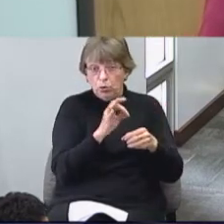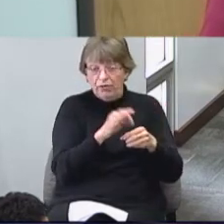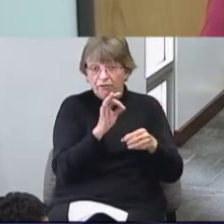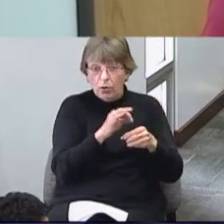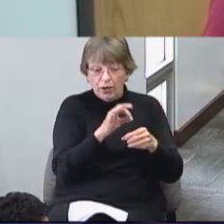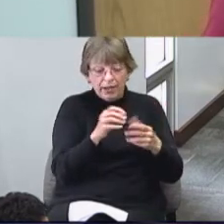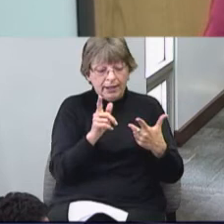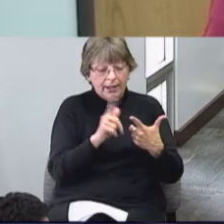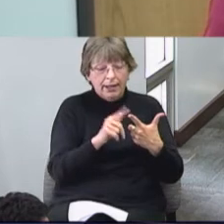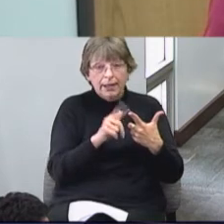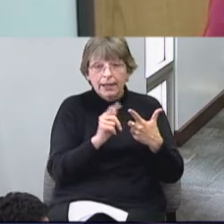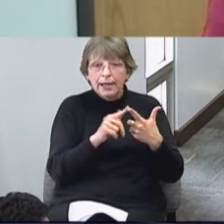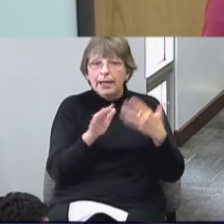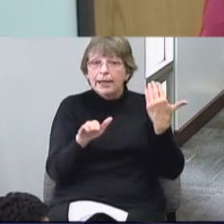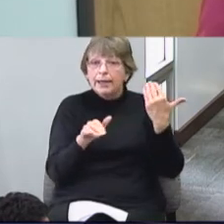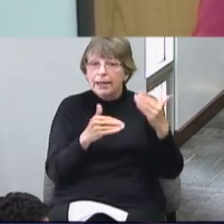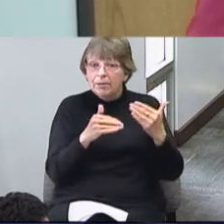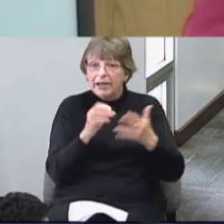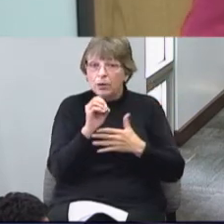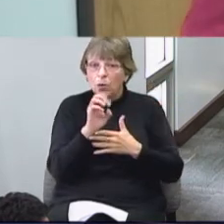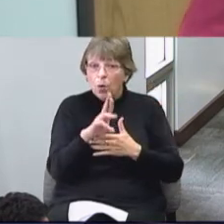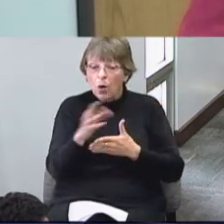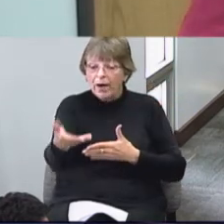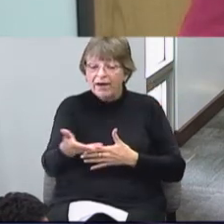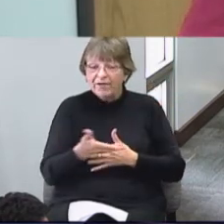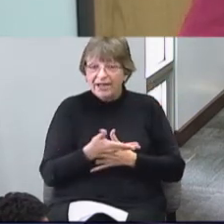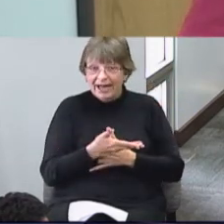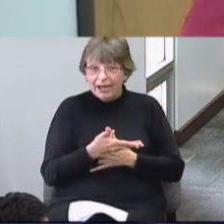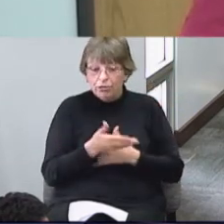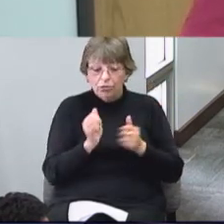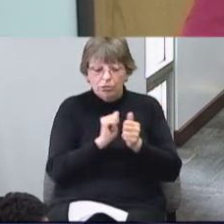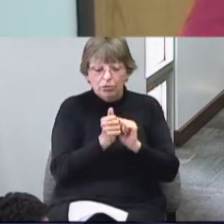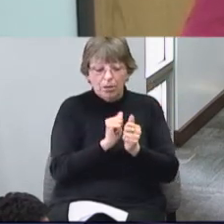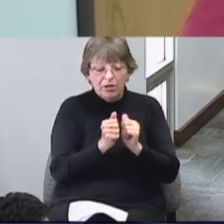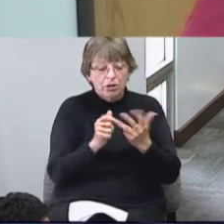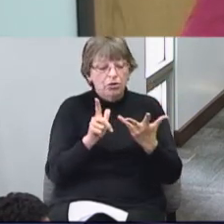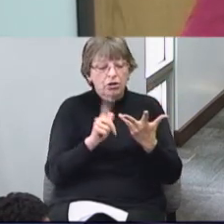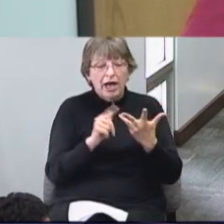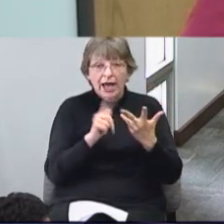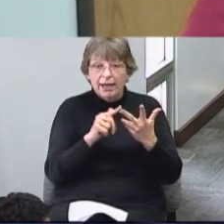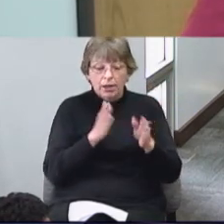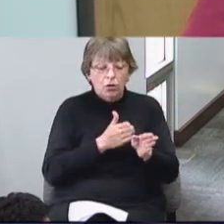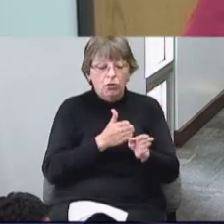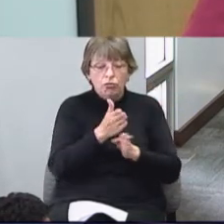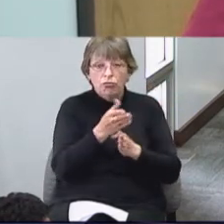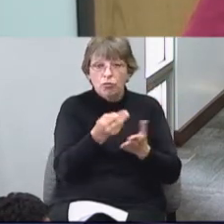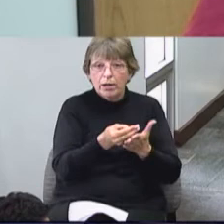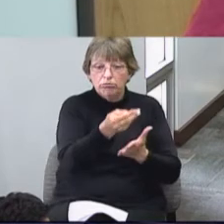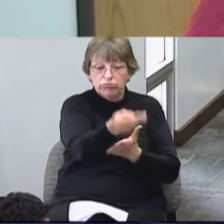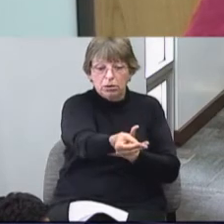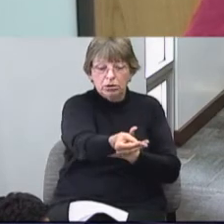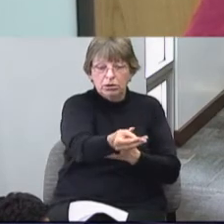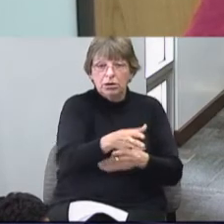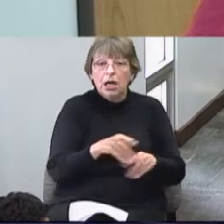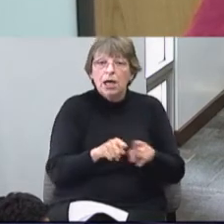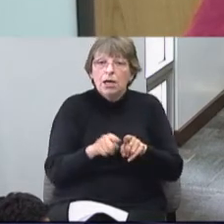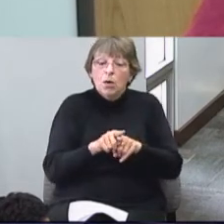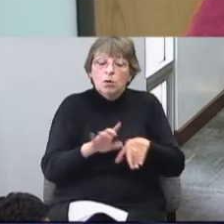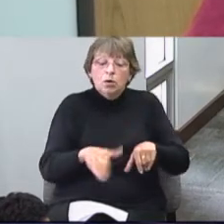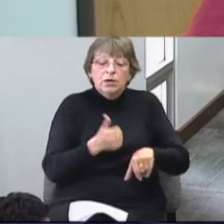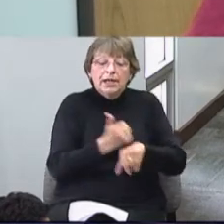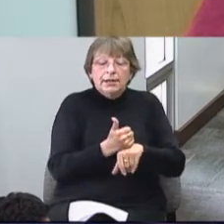limited or invitational competition, and direct purchase. It also sets